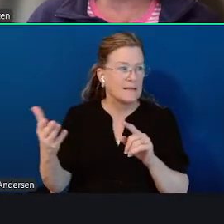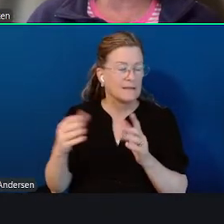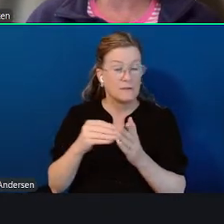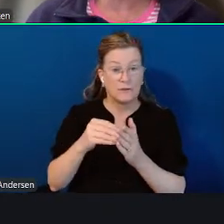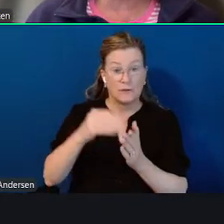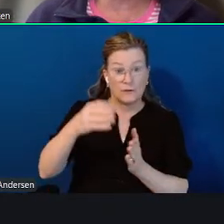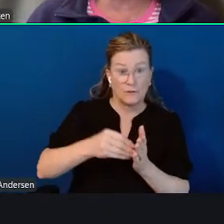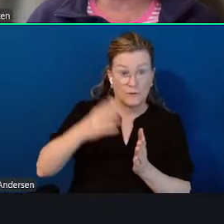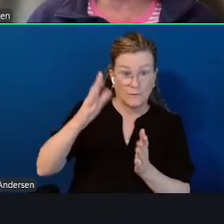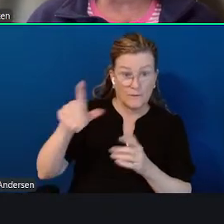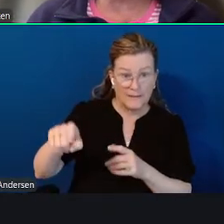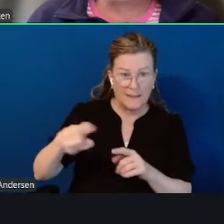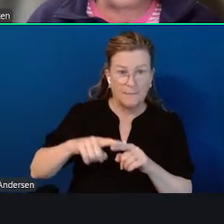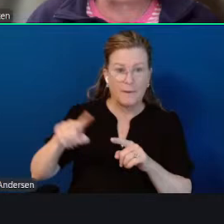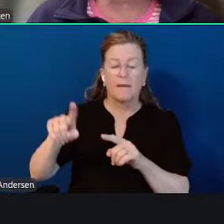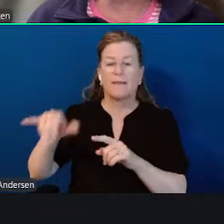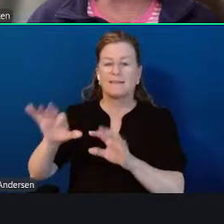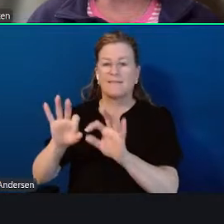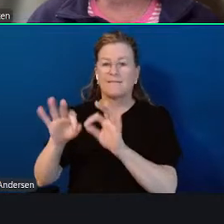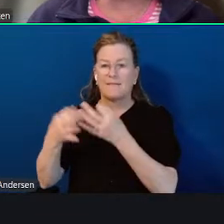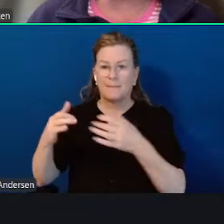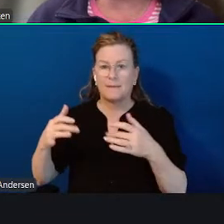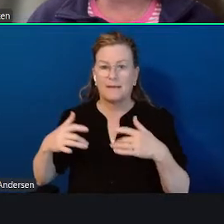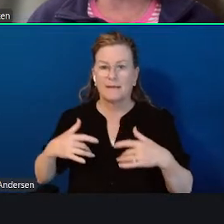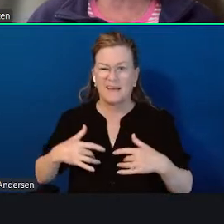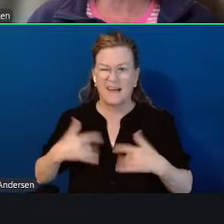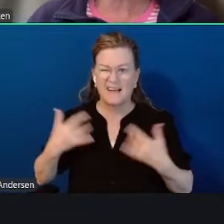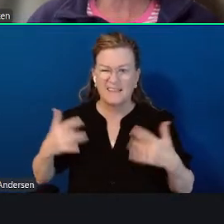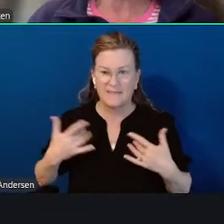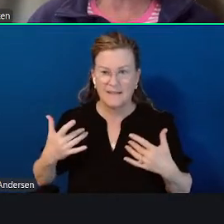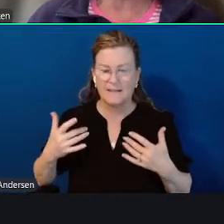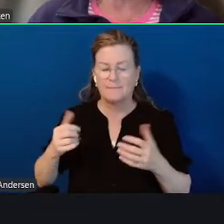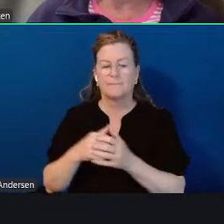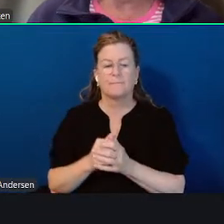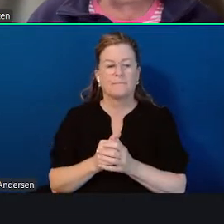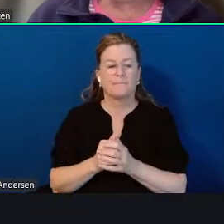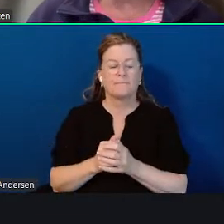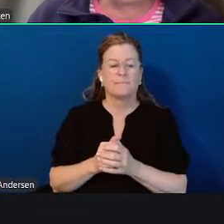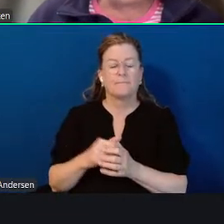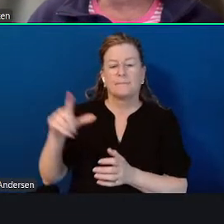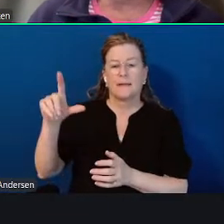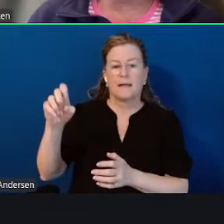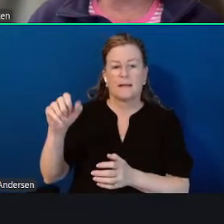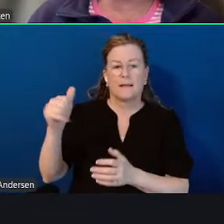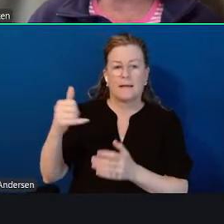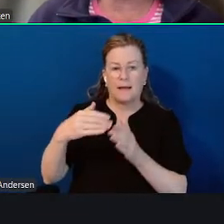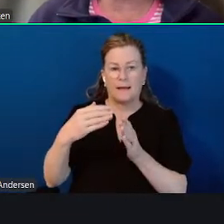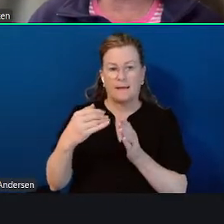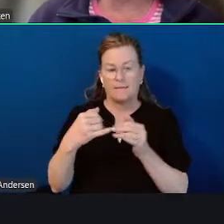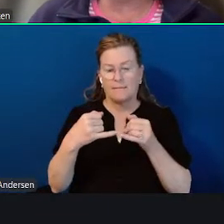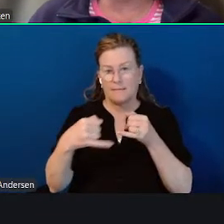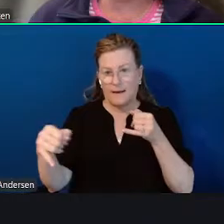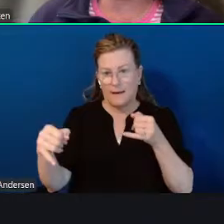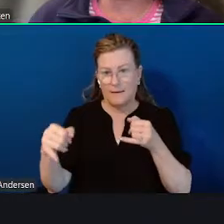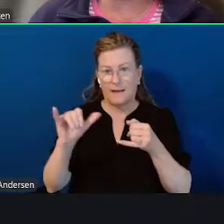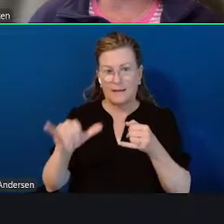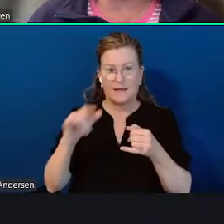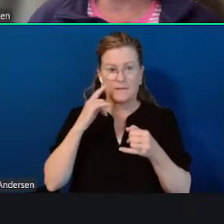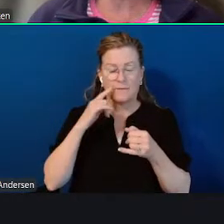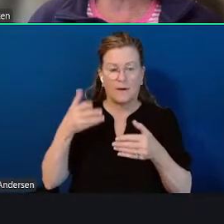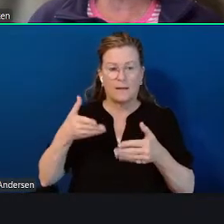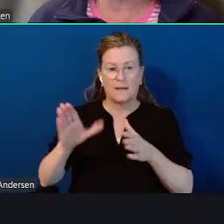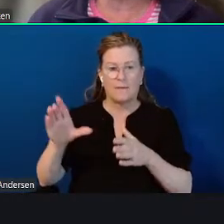would need, but it would be a family activity or a family event. The LEA line item was to